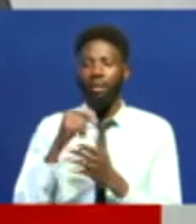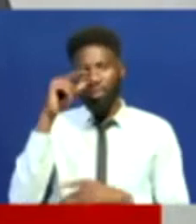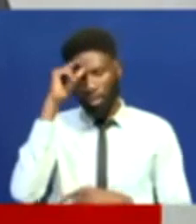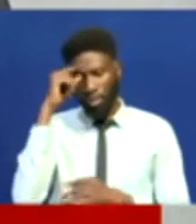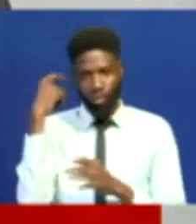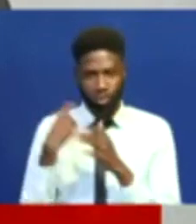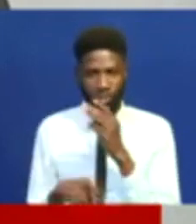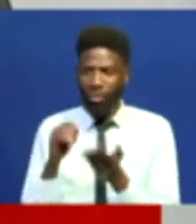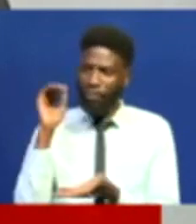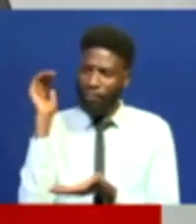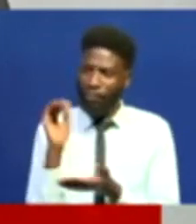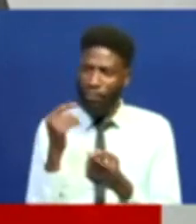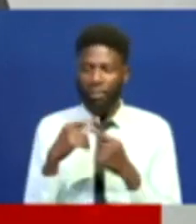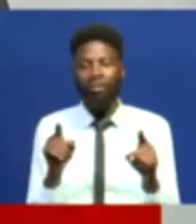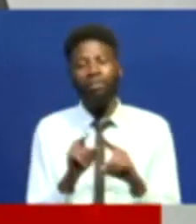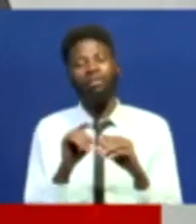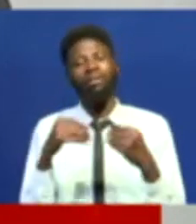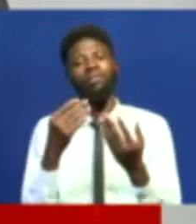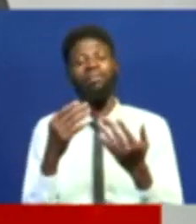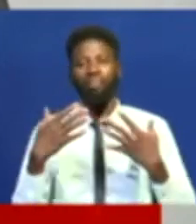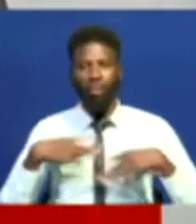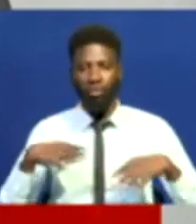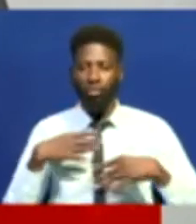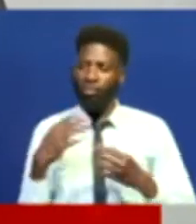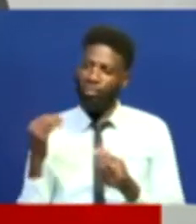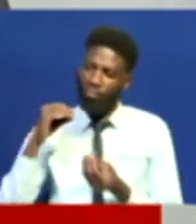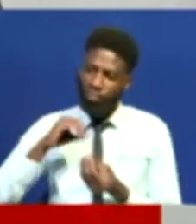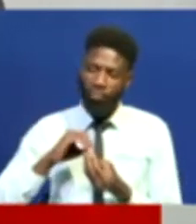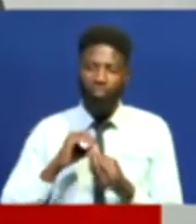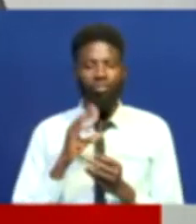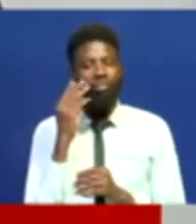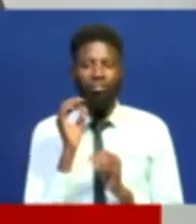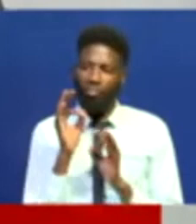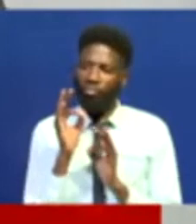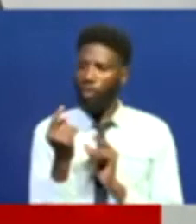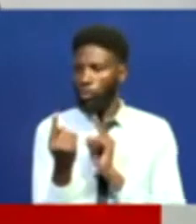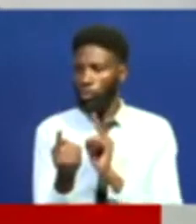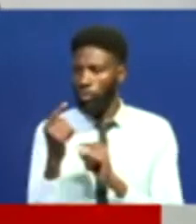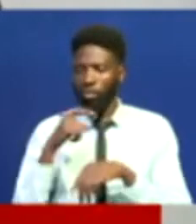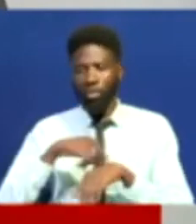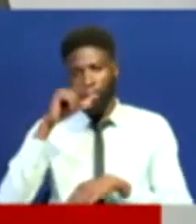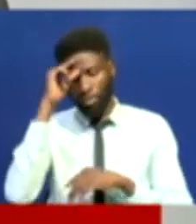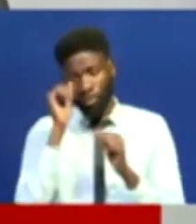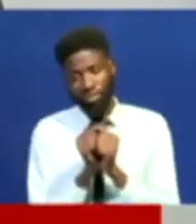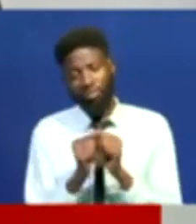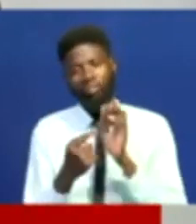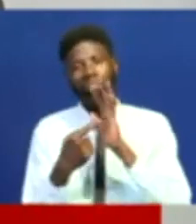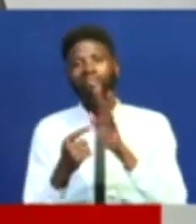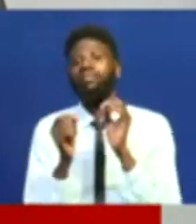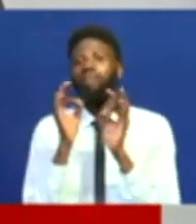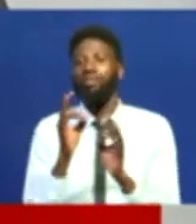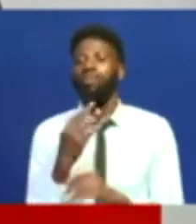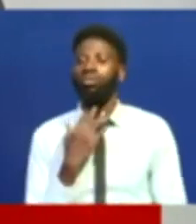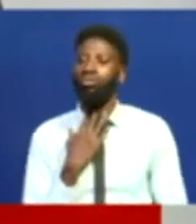also to give our citizens a more personalized experience when they are dealing with government. So for example, if you want